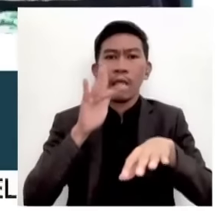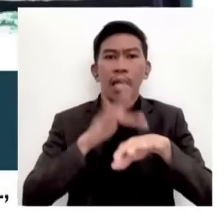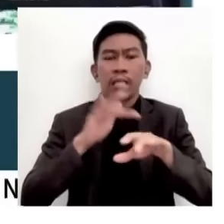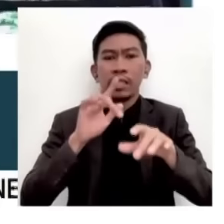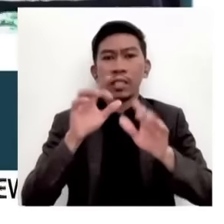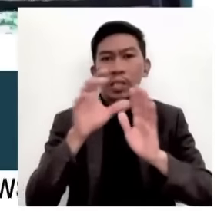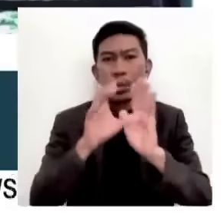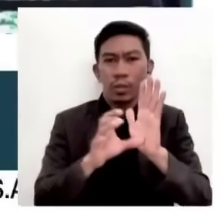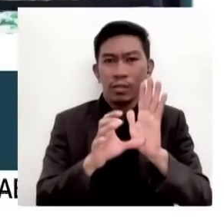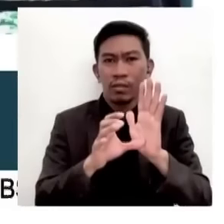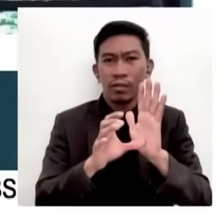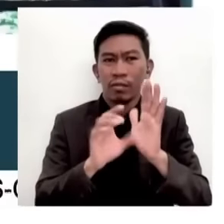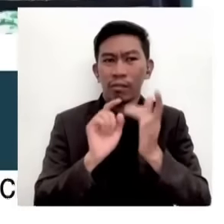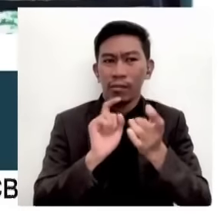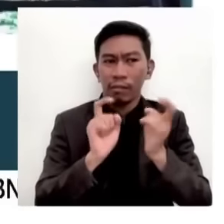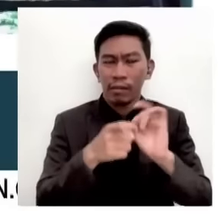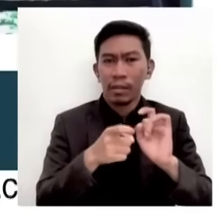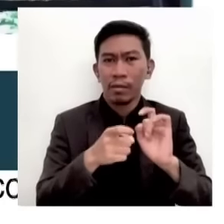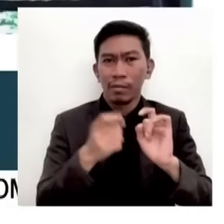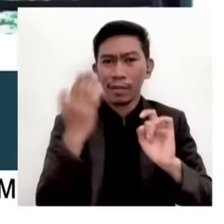yung constitution natin.